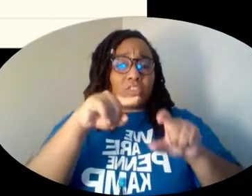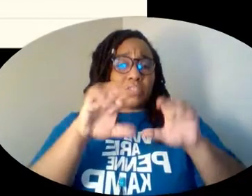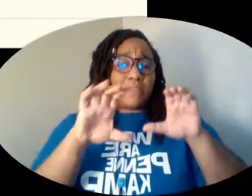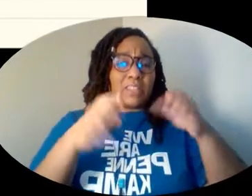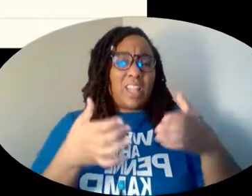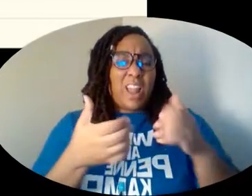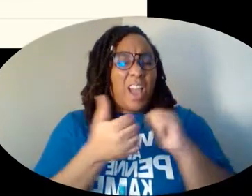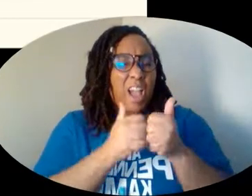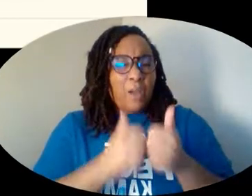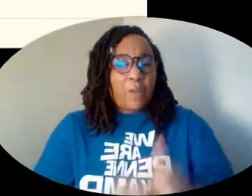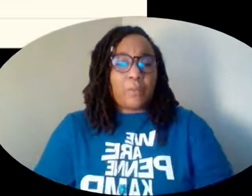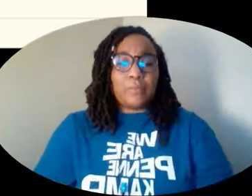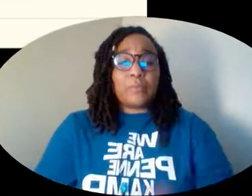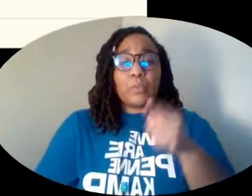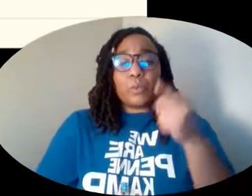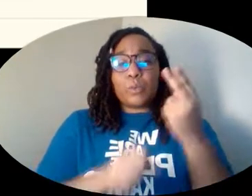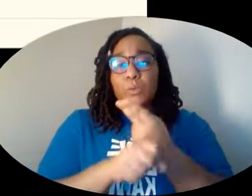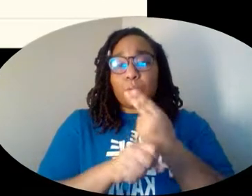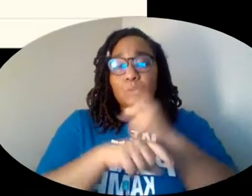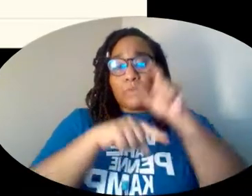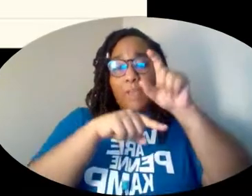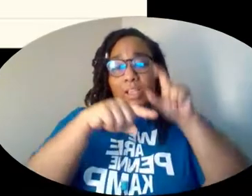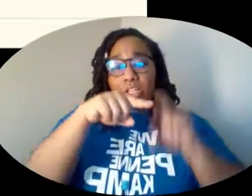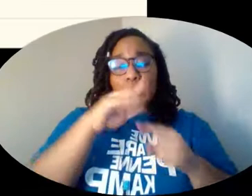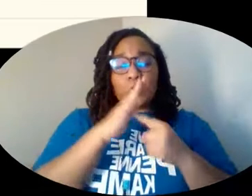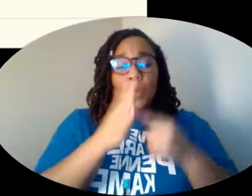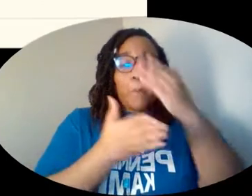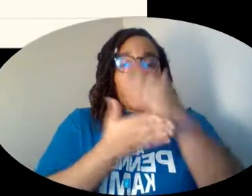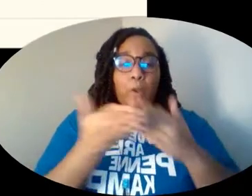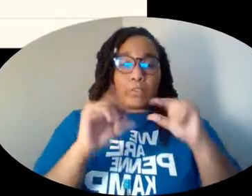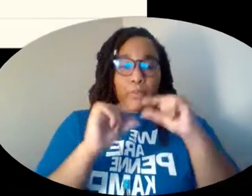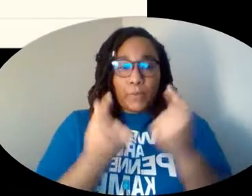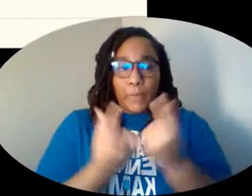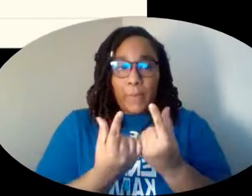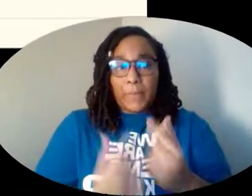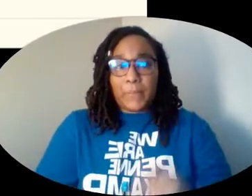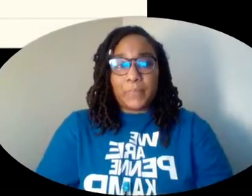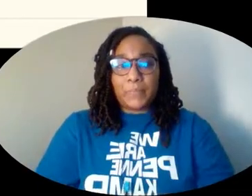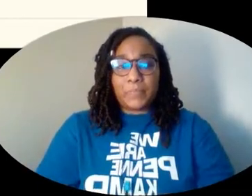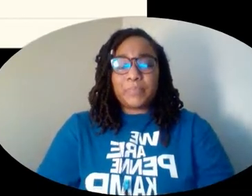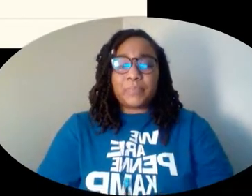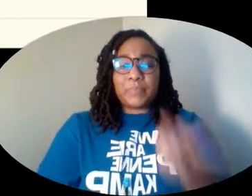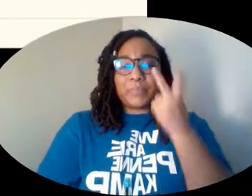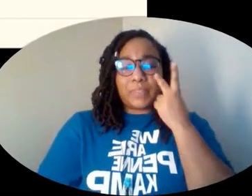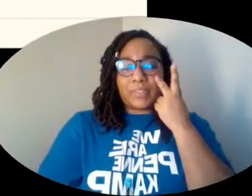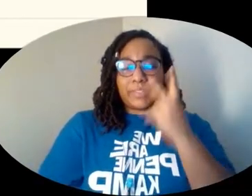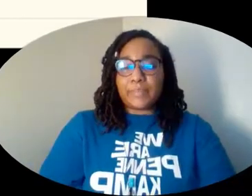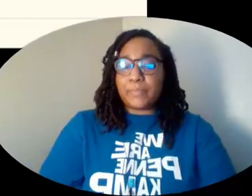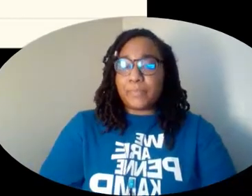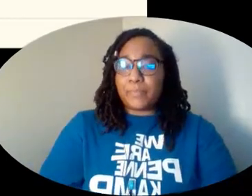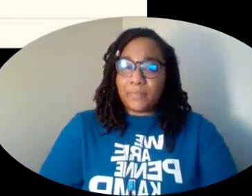set? You can use fractions to show parts of a group. Let's see.